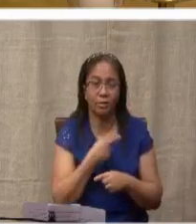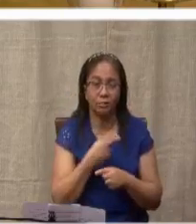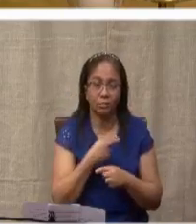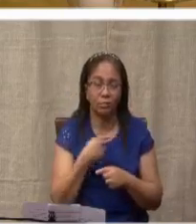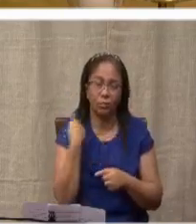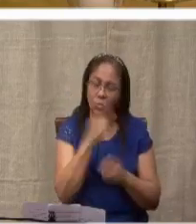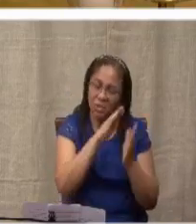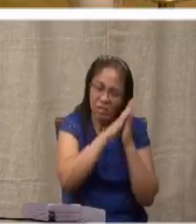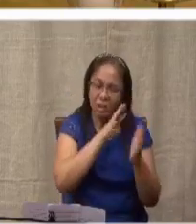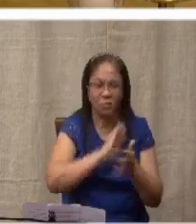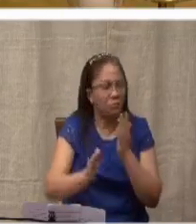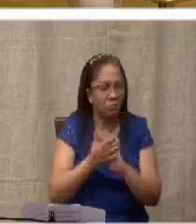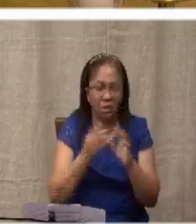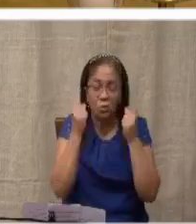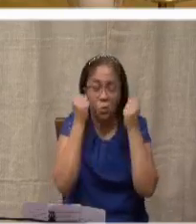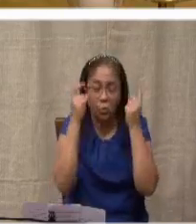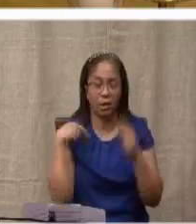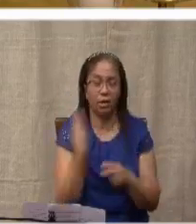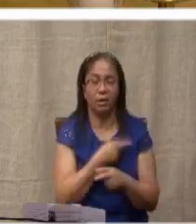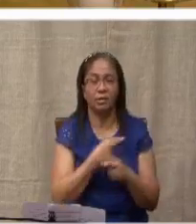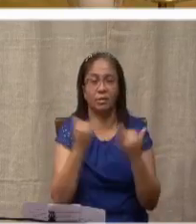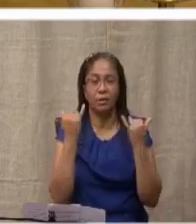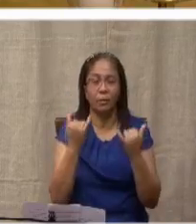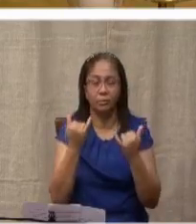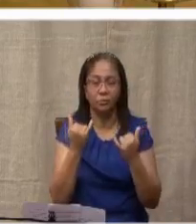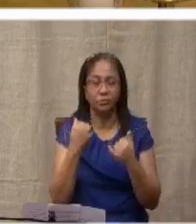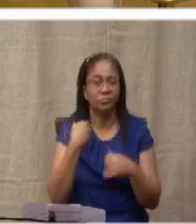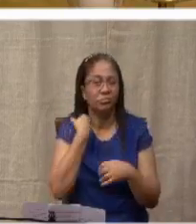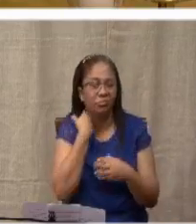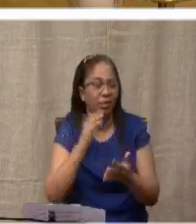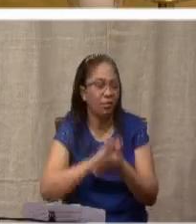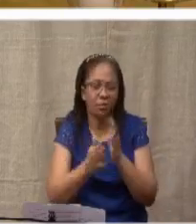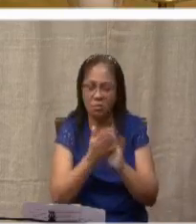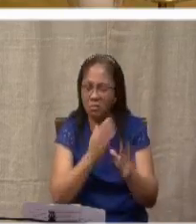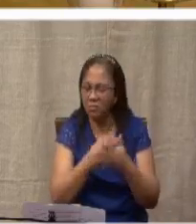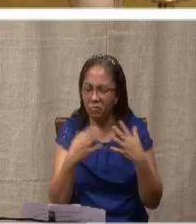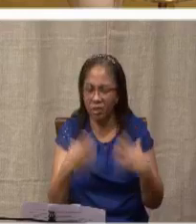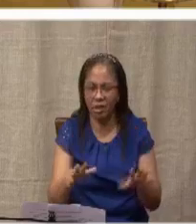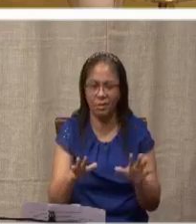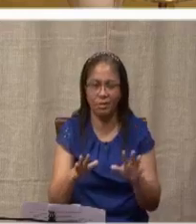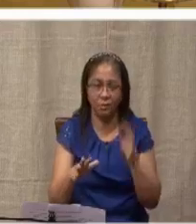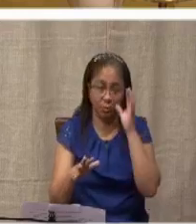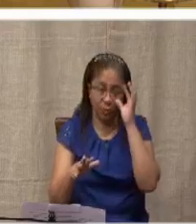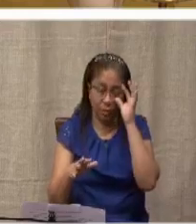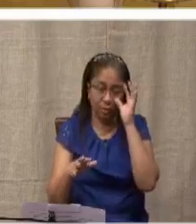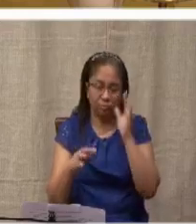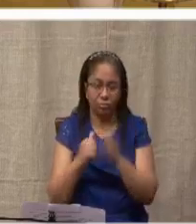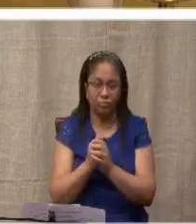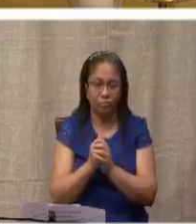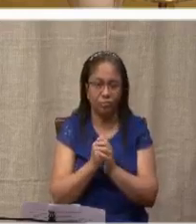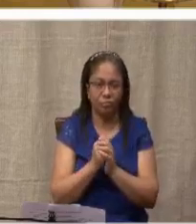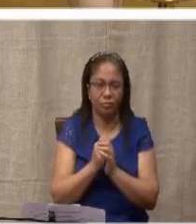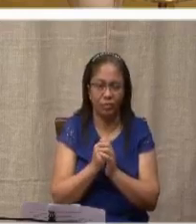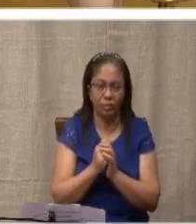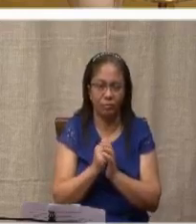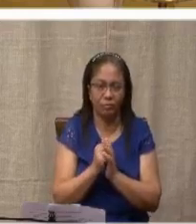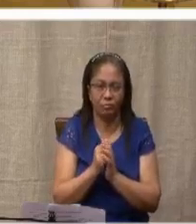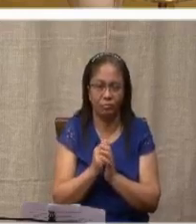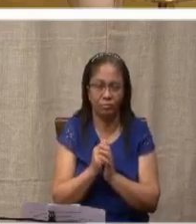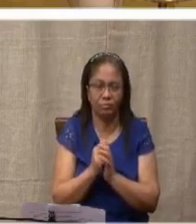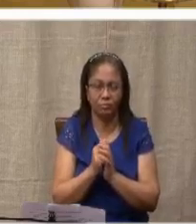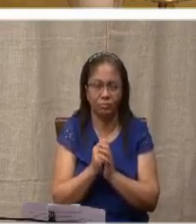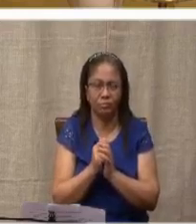slumber wake us up from our fever and desire for so many things that do not satisfy our